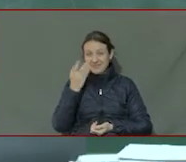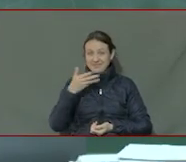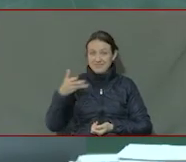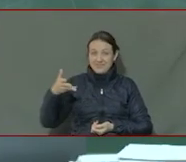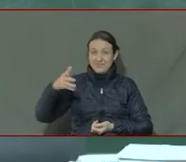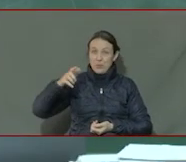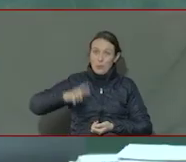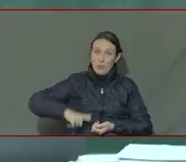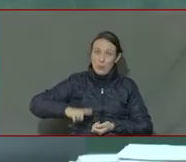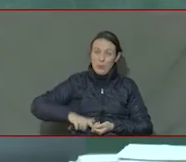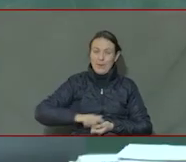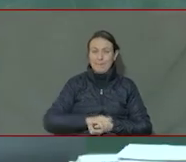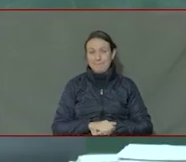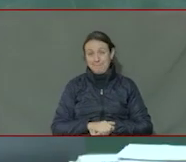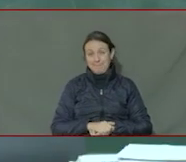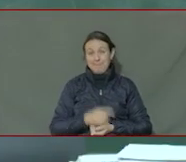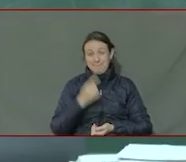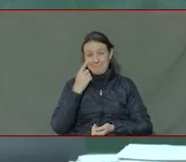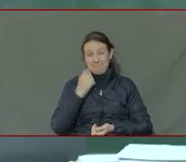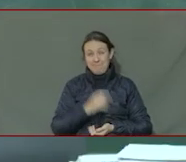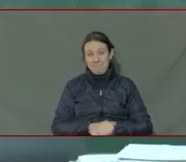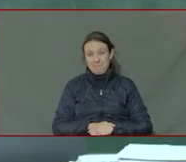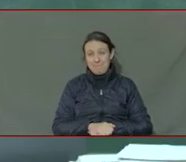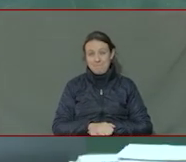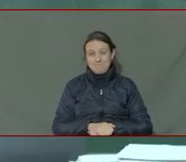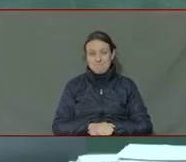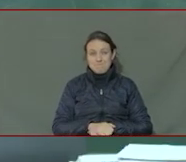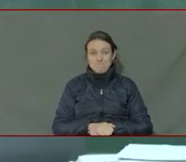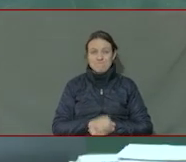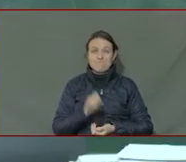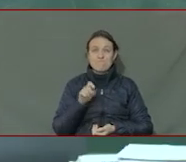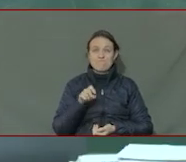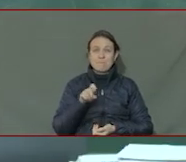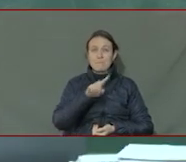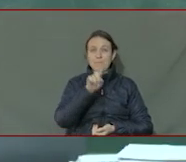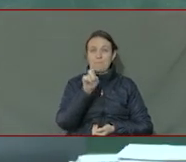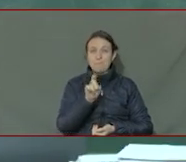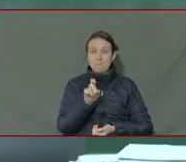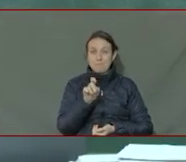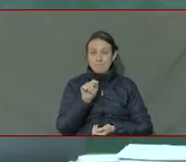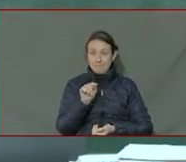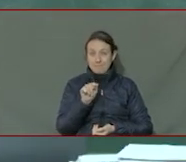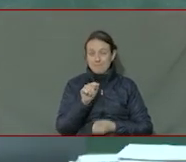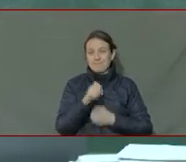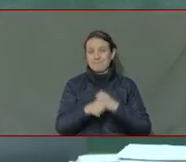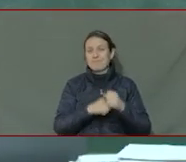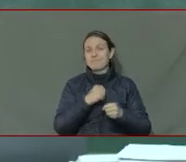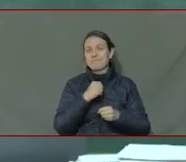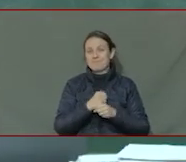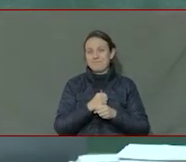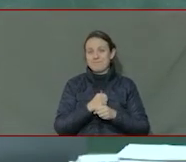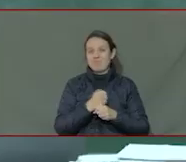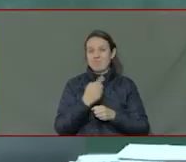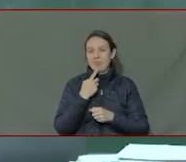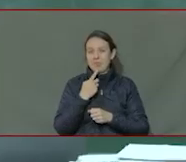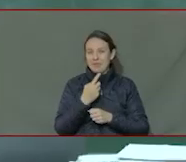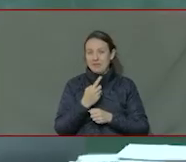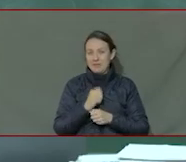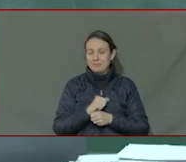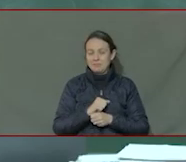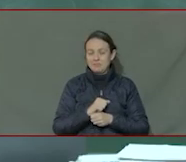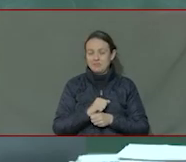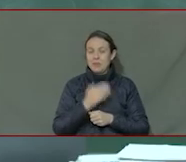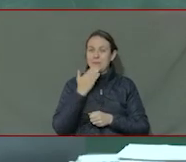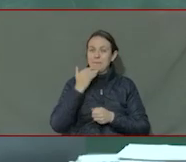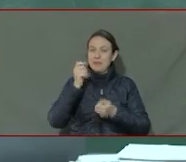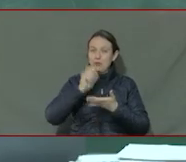again. Do you see? So that was another question that year when they gave this graph. They asked, please write down